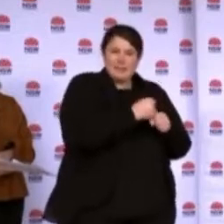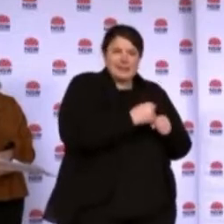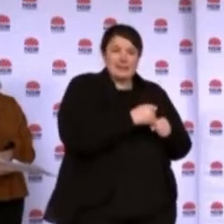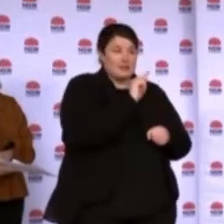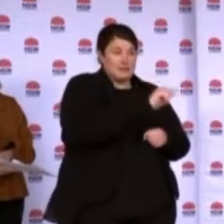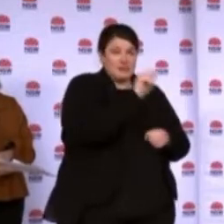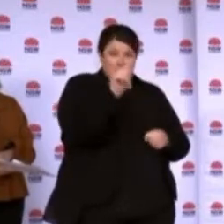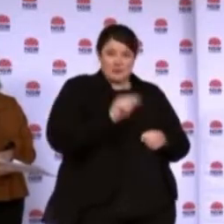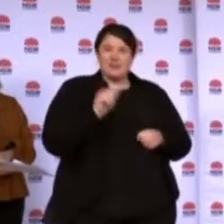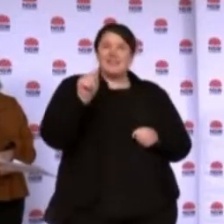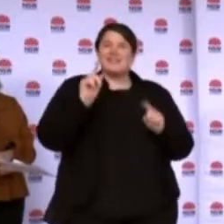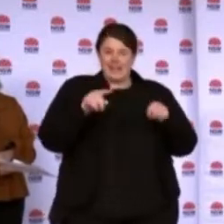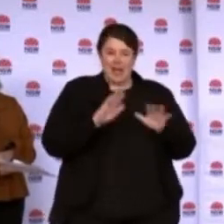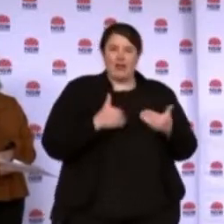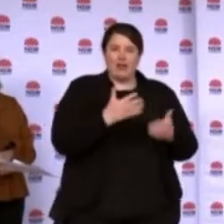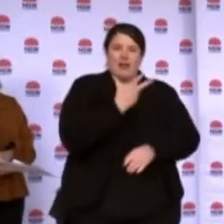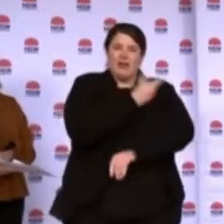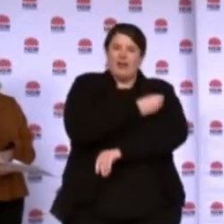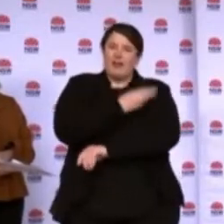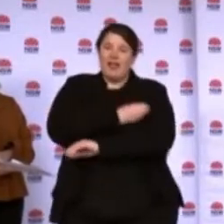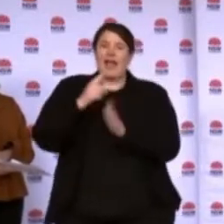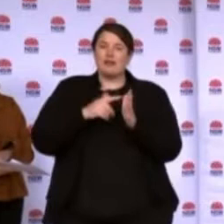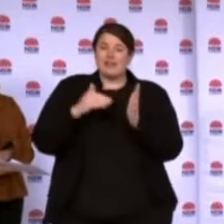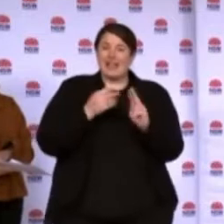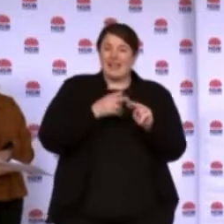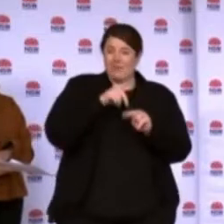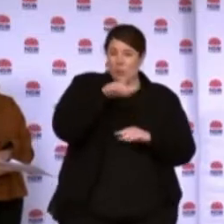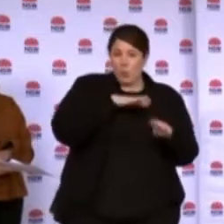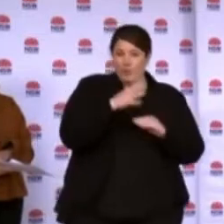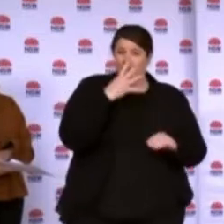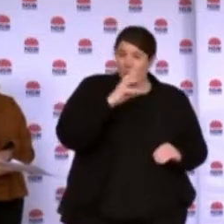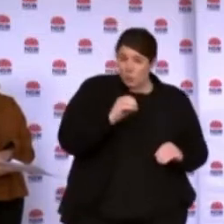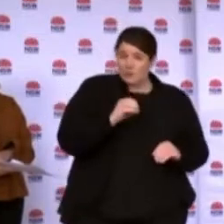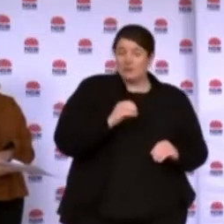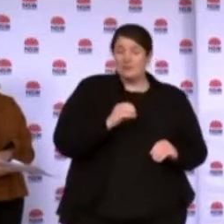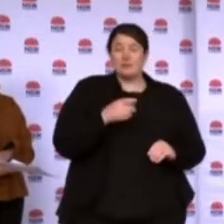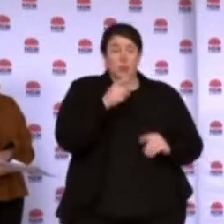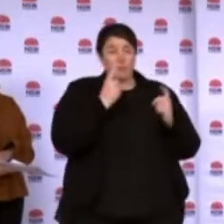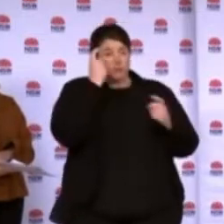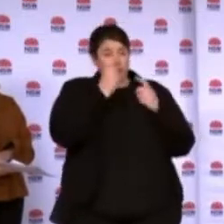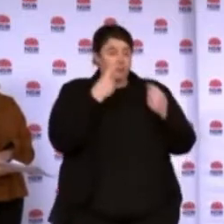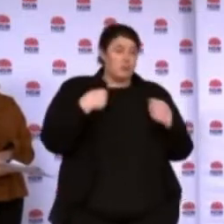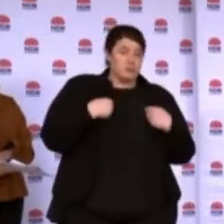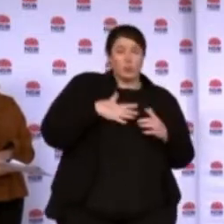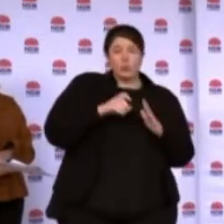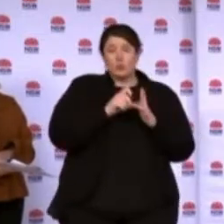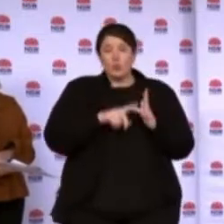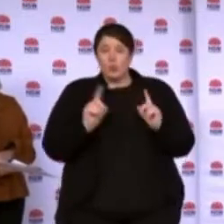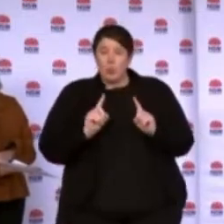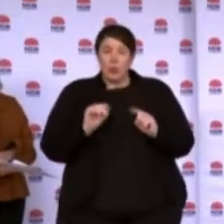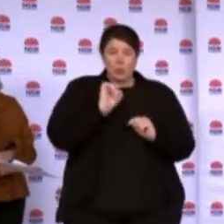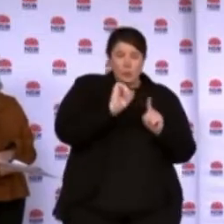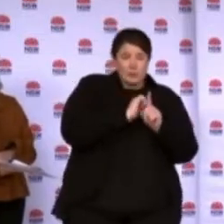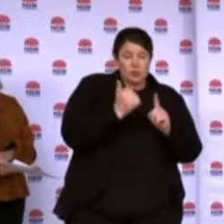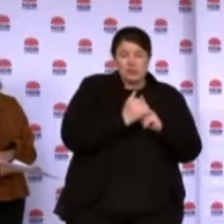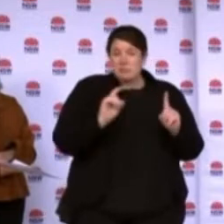pharmacists across the state to provide AstraZeneca to anybody over 40. So please consider your own risk, please consider your own health